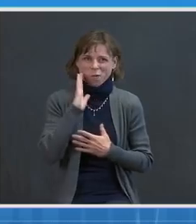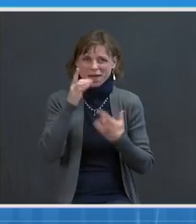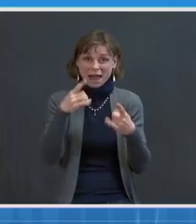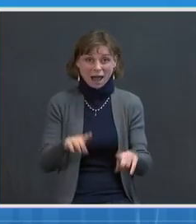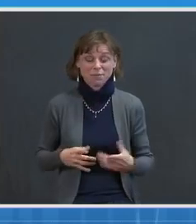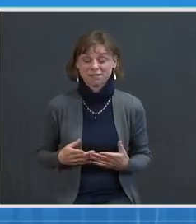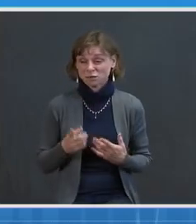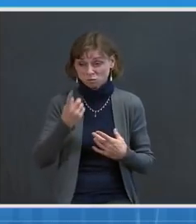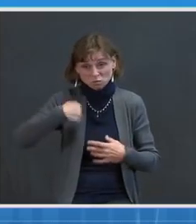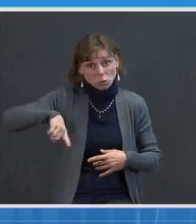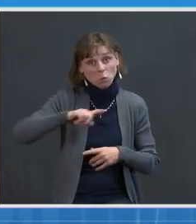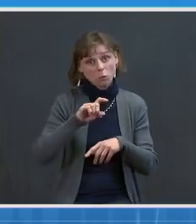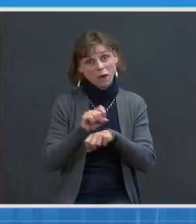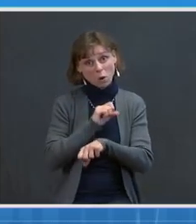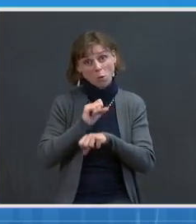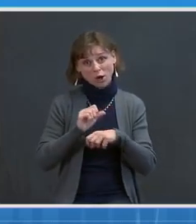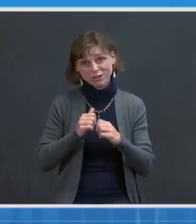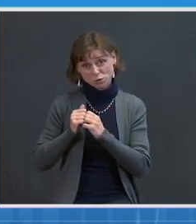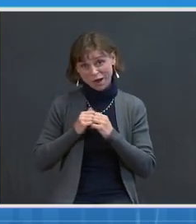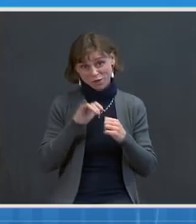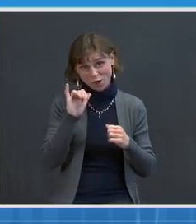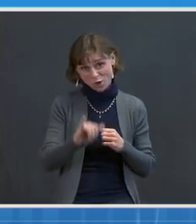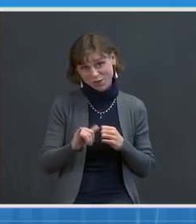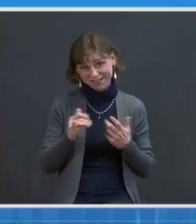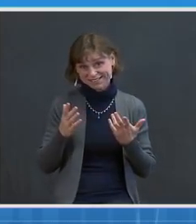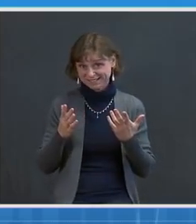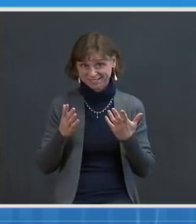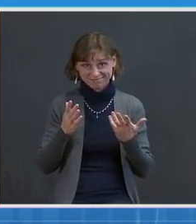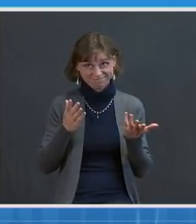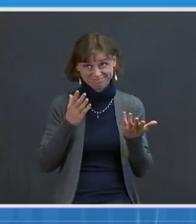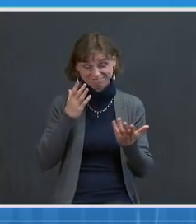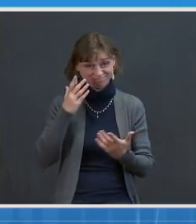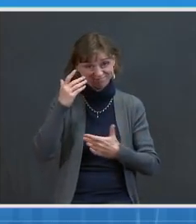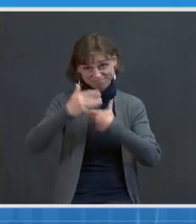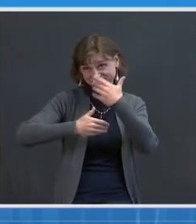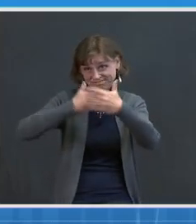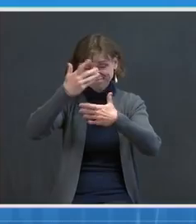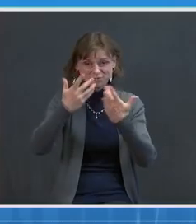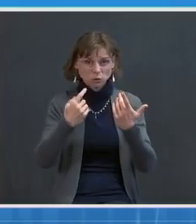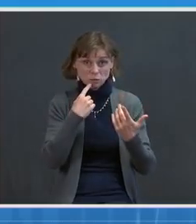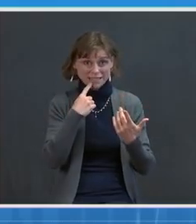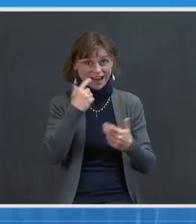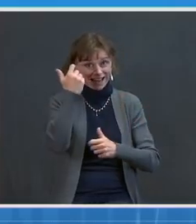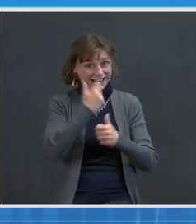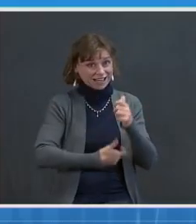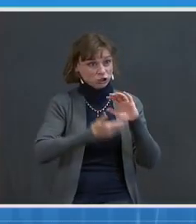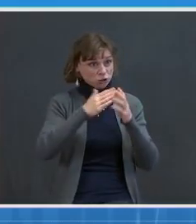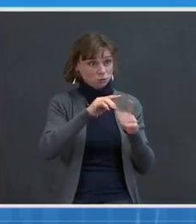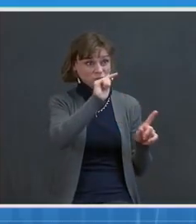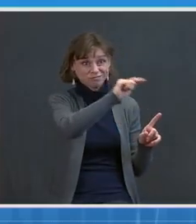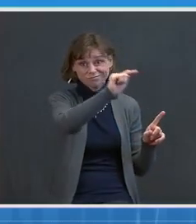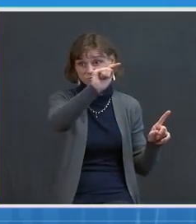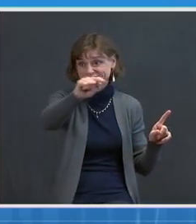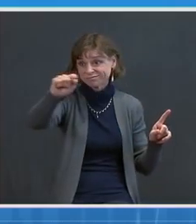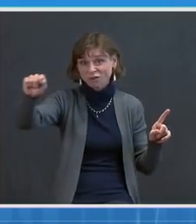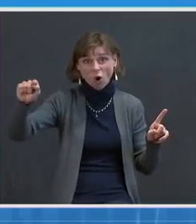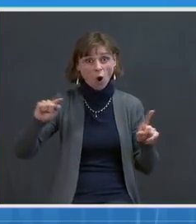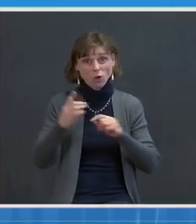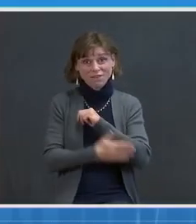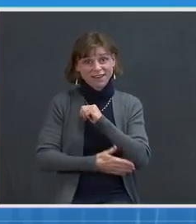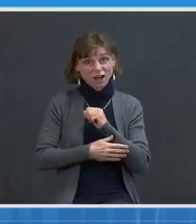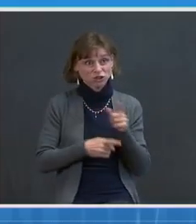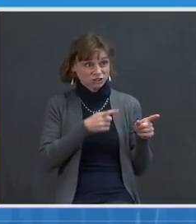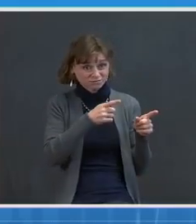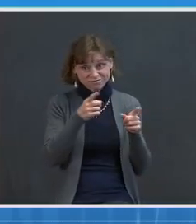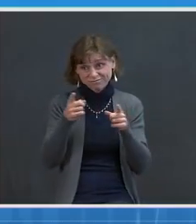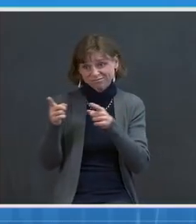on together, and as you suggested, community by community around the country, they're going to reach